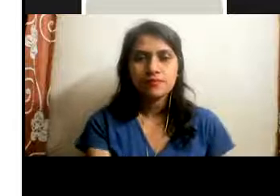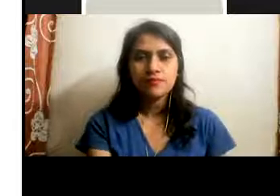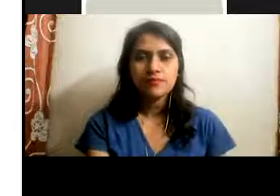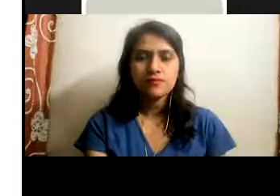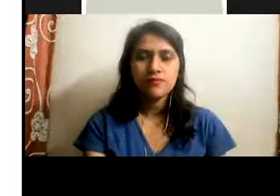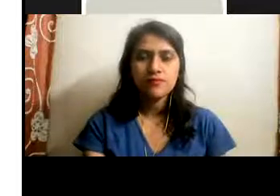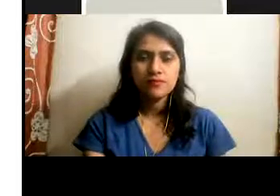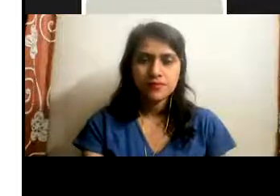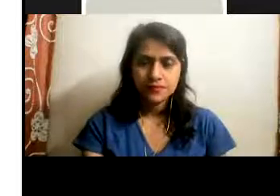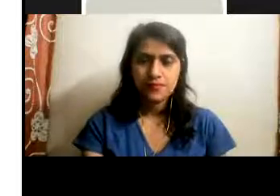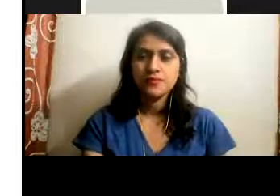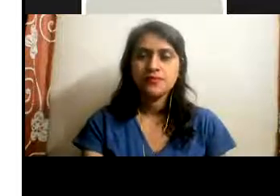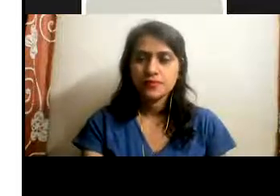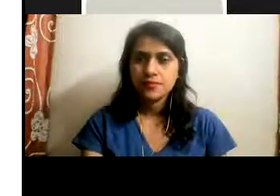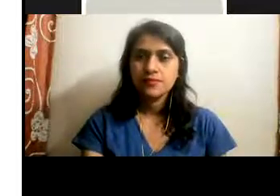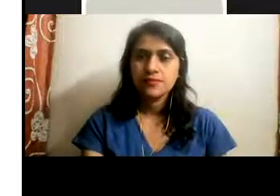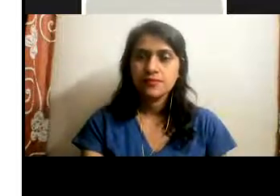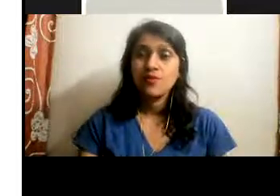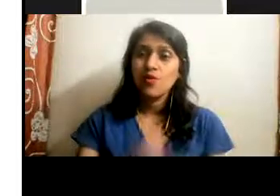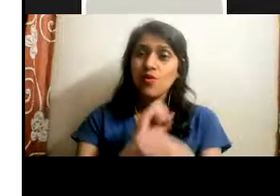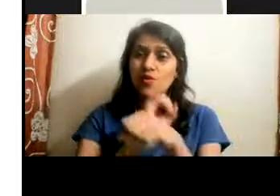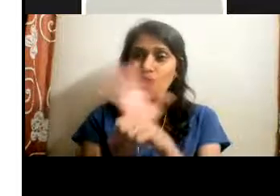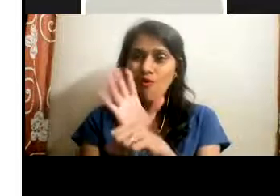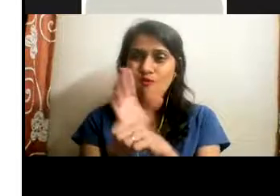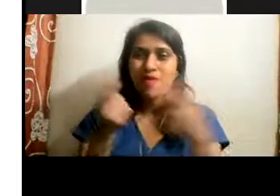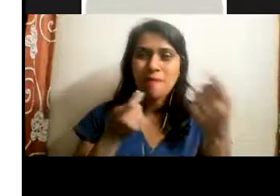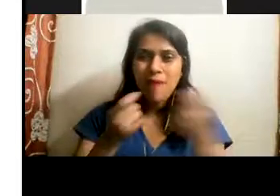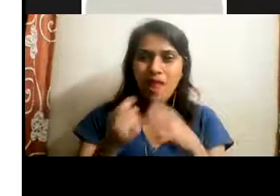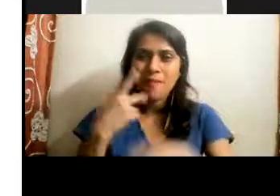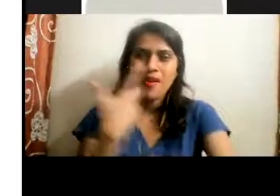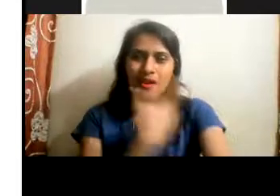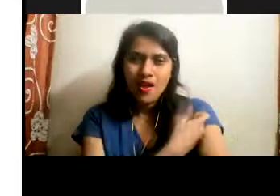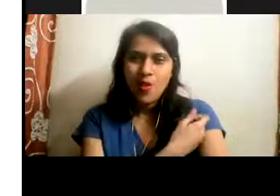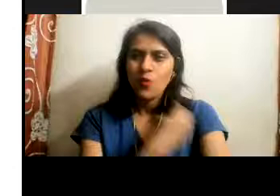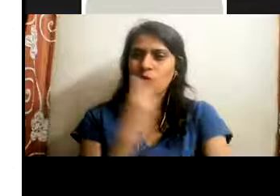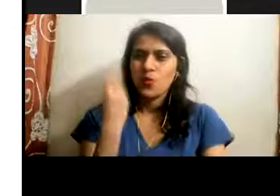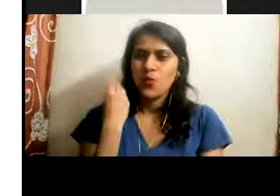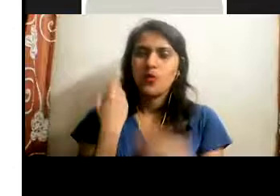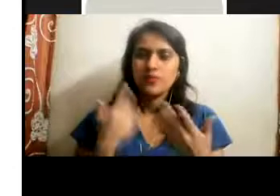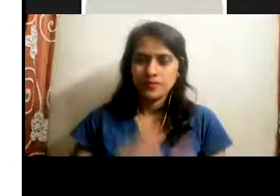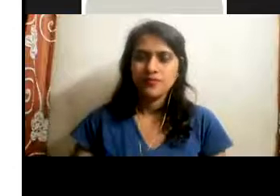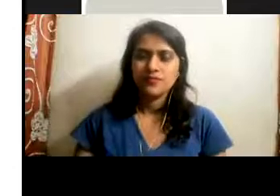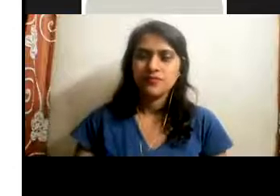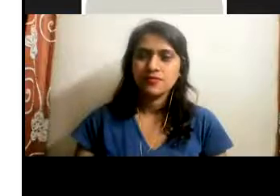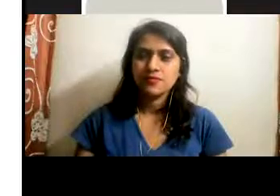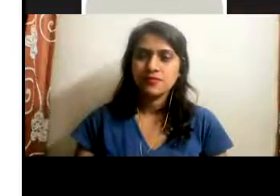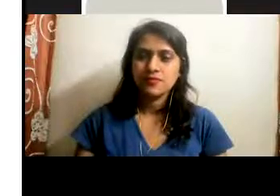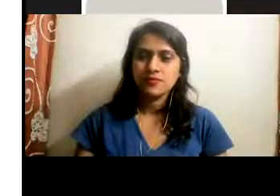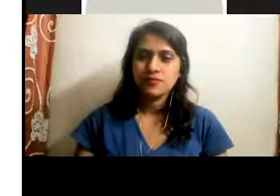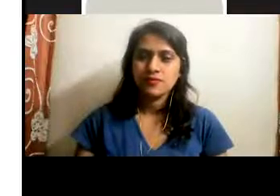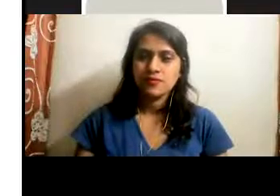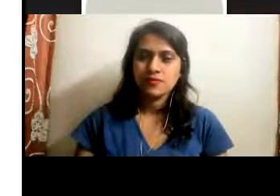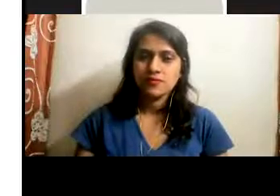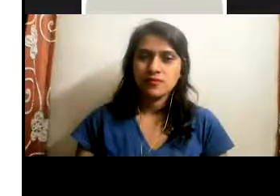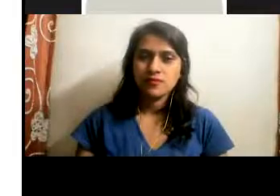emergency response and COVID management and vaccination in the recent times. So this is being given a lot